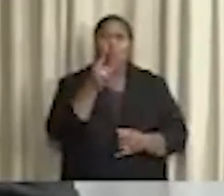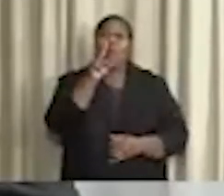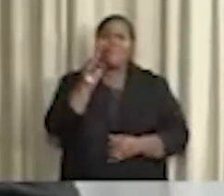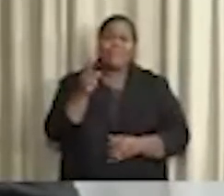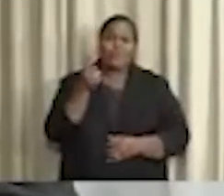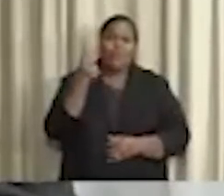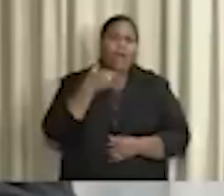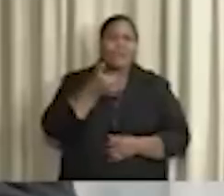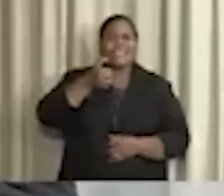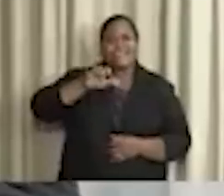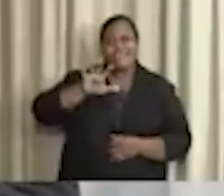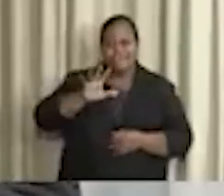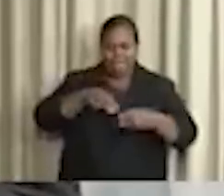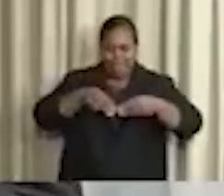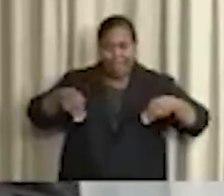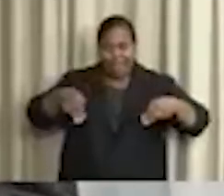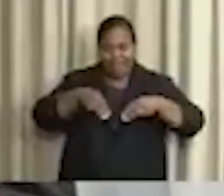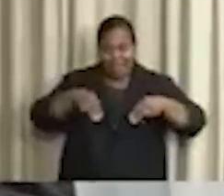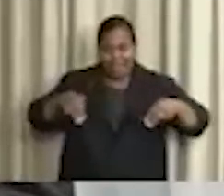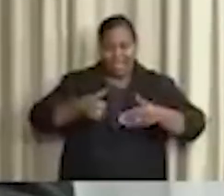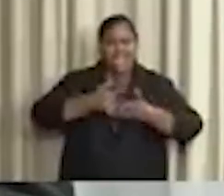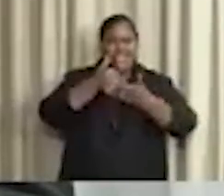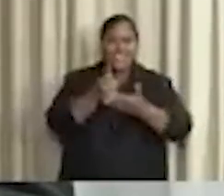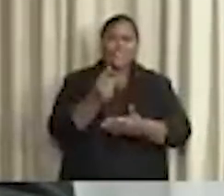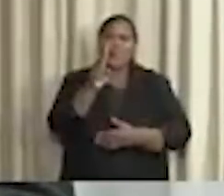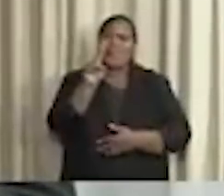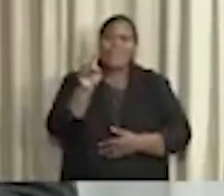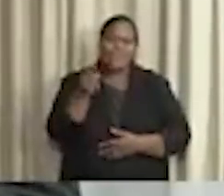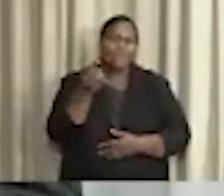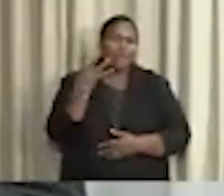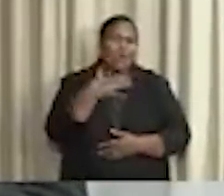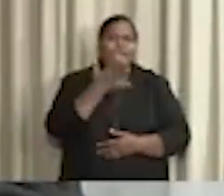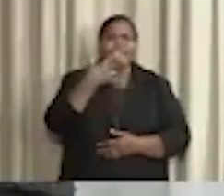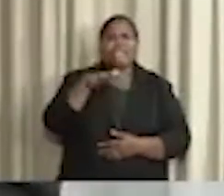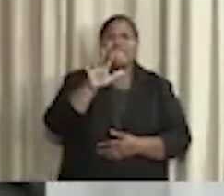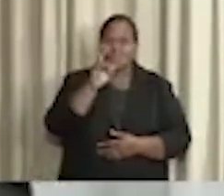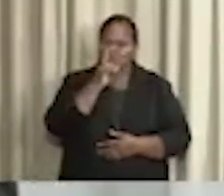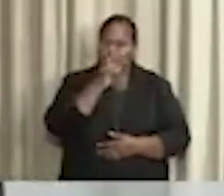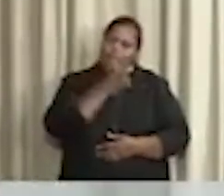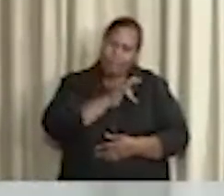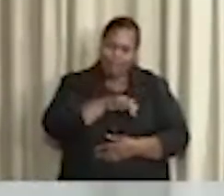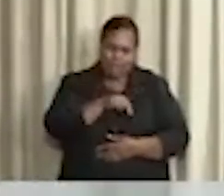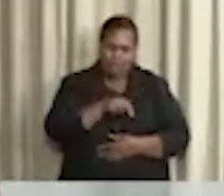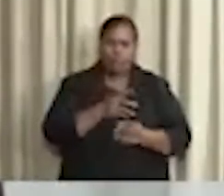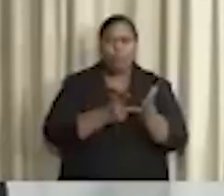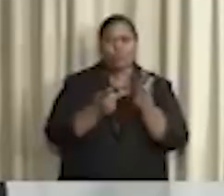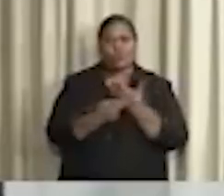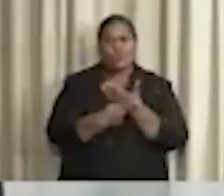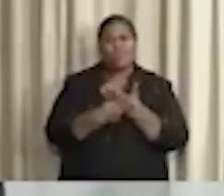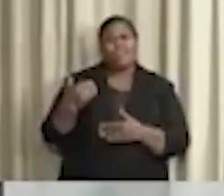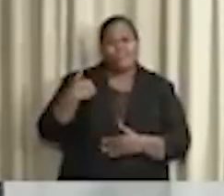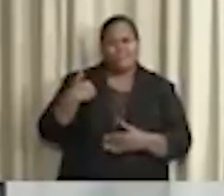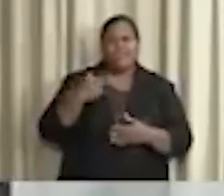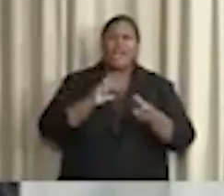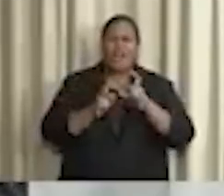1,565 meters and assist 1,455 individuals directly affected by